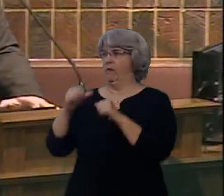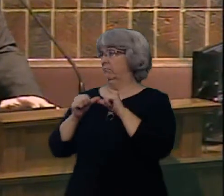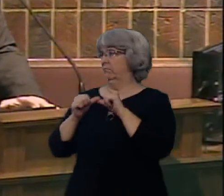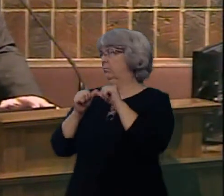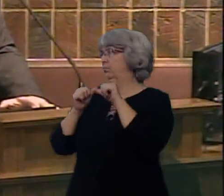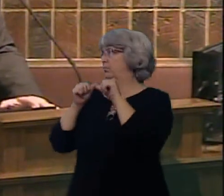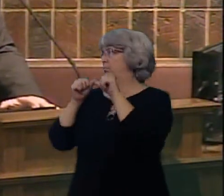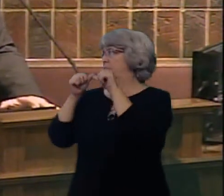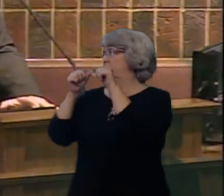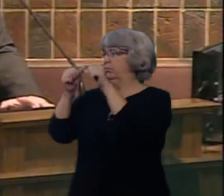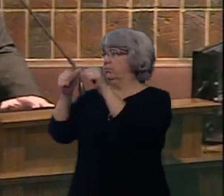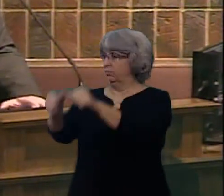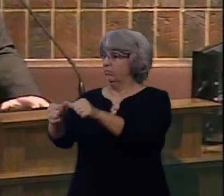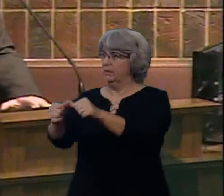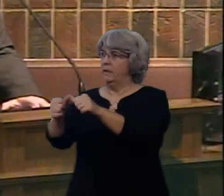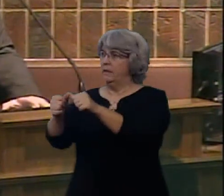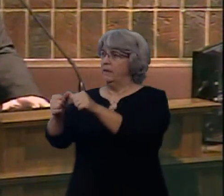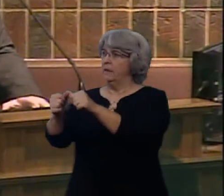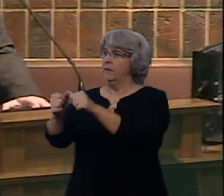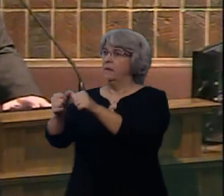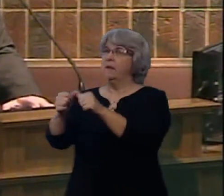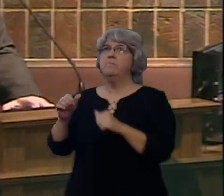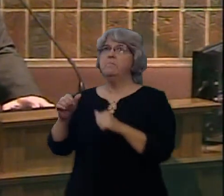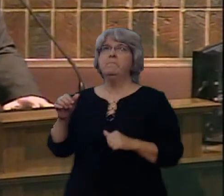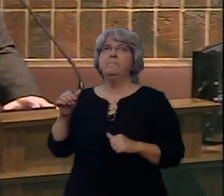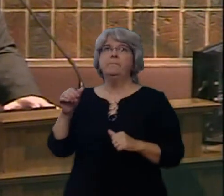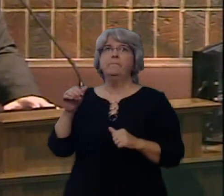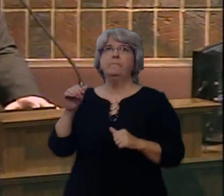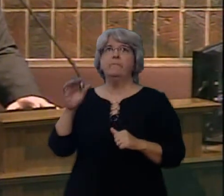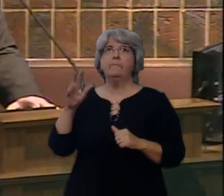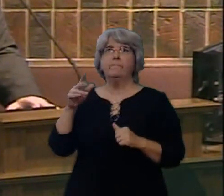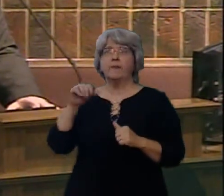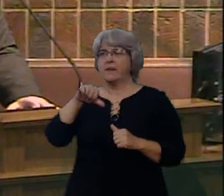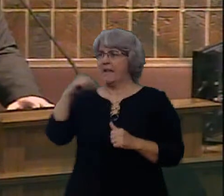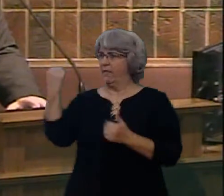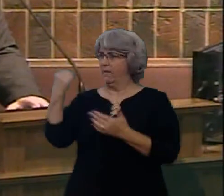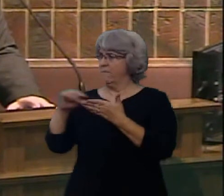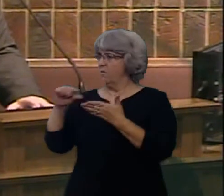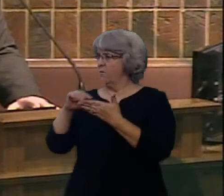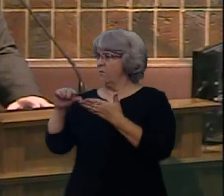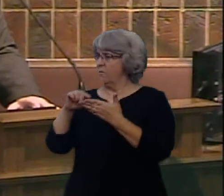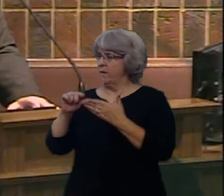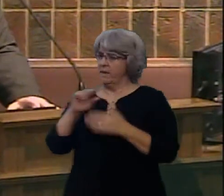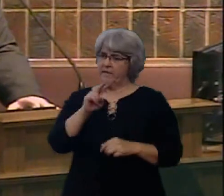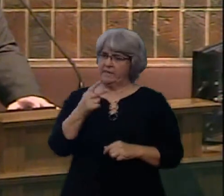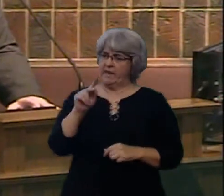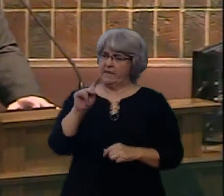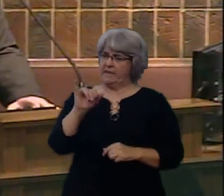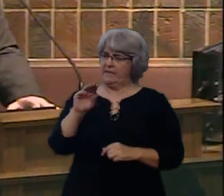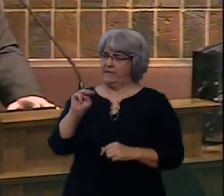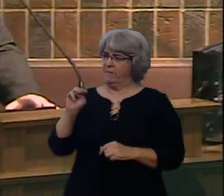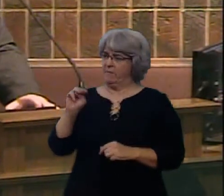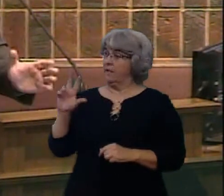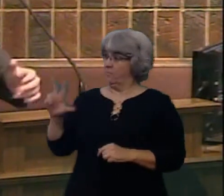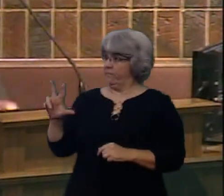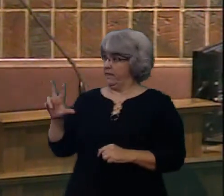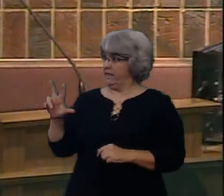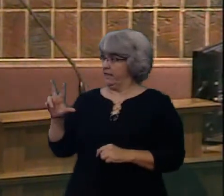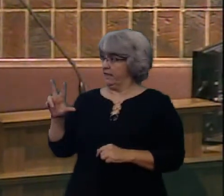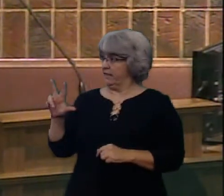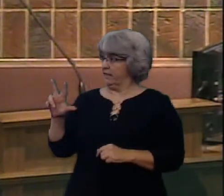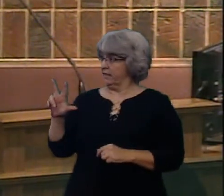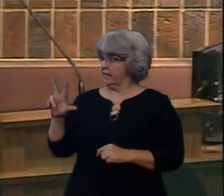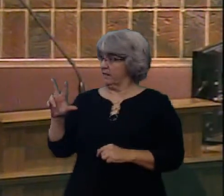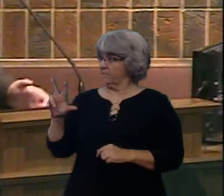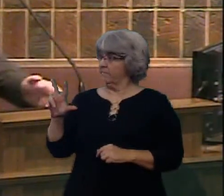when we go to heaven. Let's turn over to a familiar passage, I believe, 2 Timothy chapter 3.